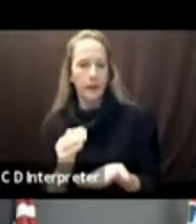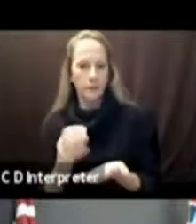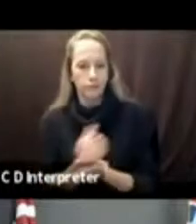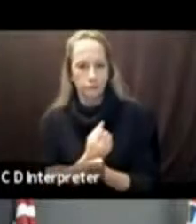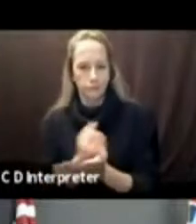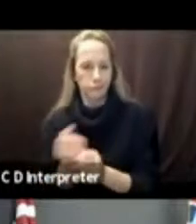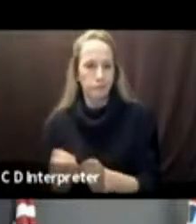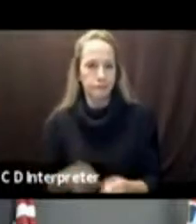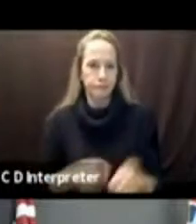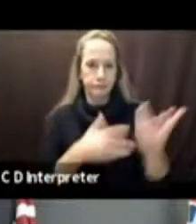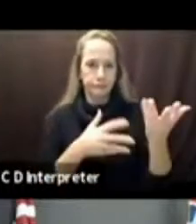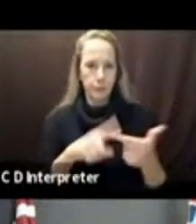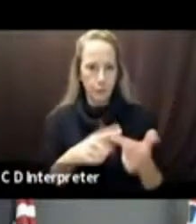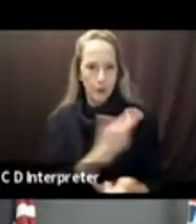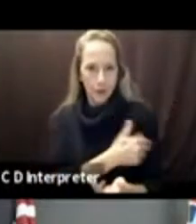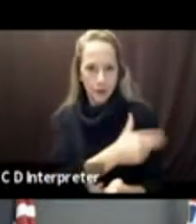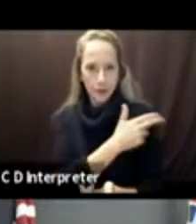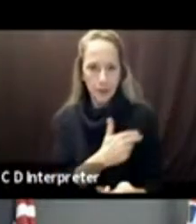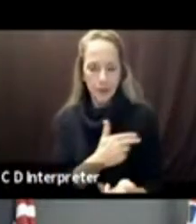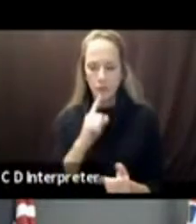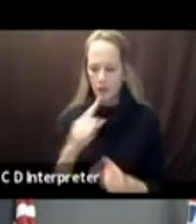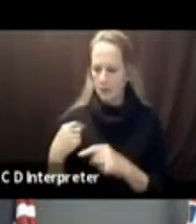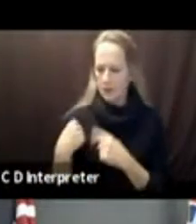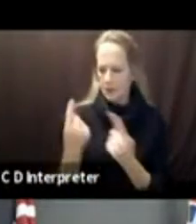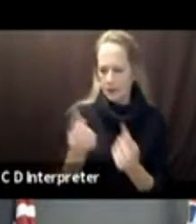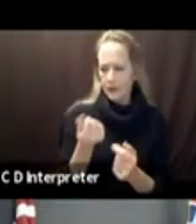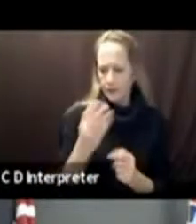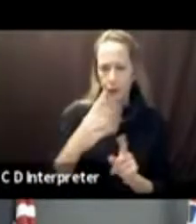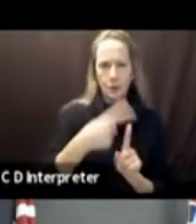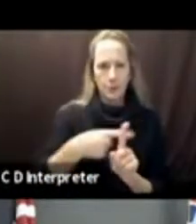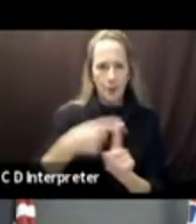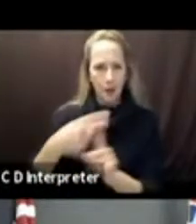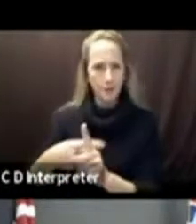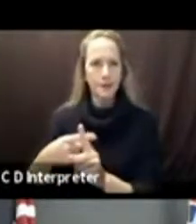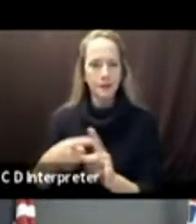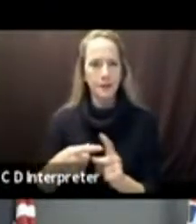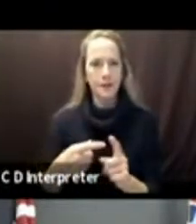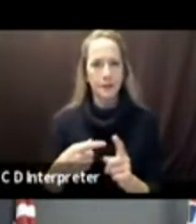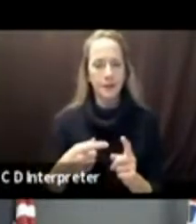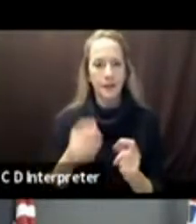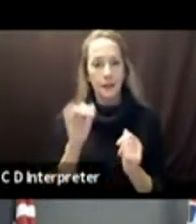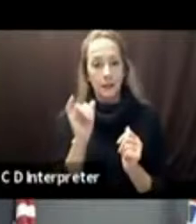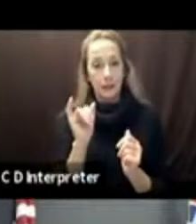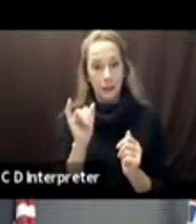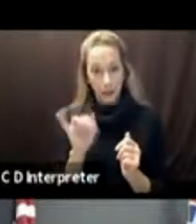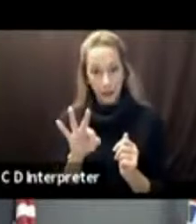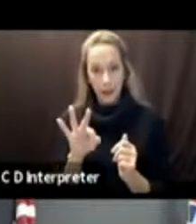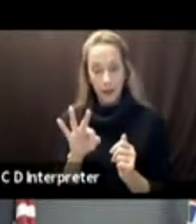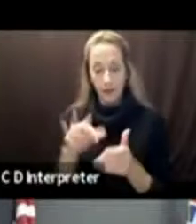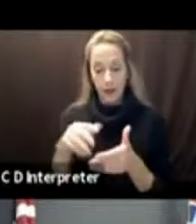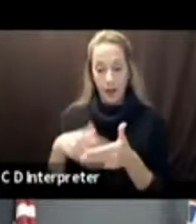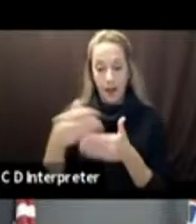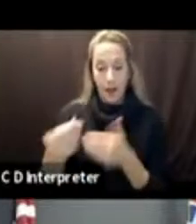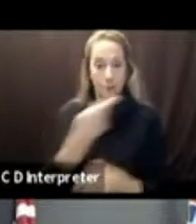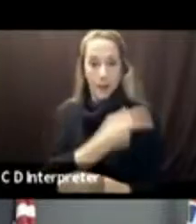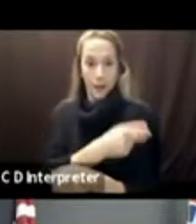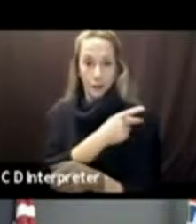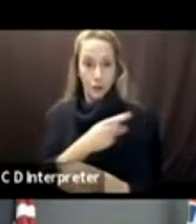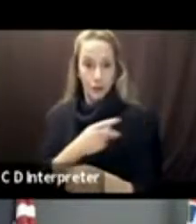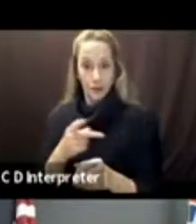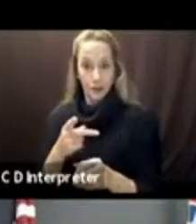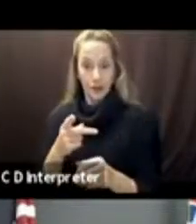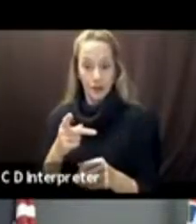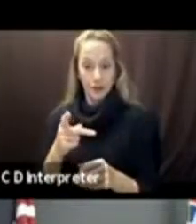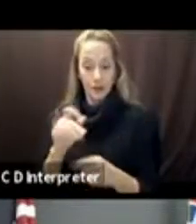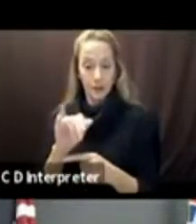months maybe. And there's a lot of challenges to doing an outpatient infusion in a patient who